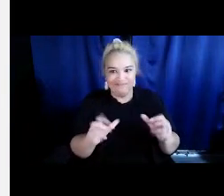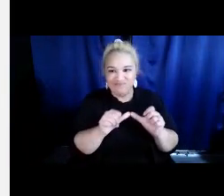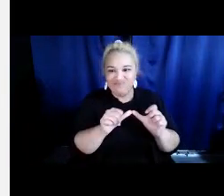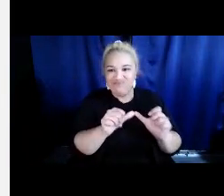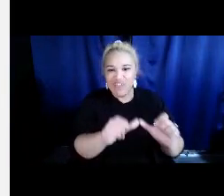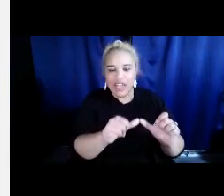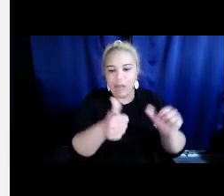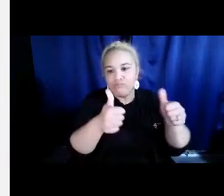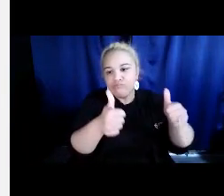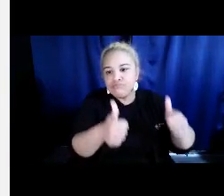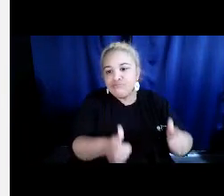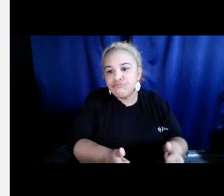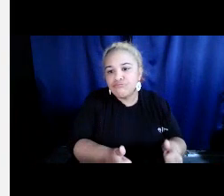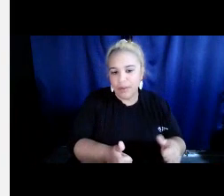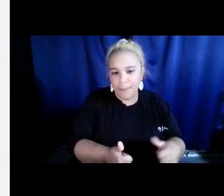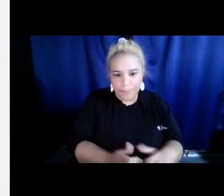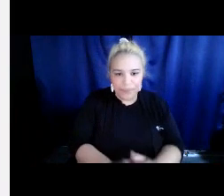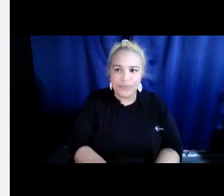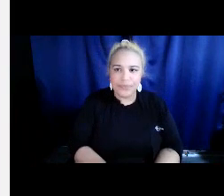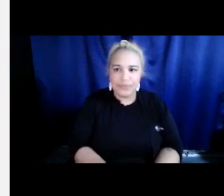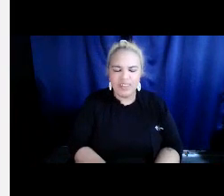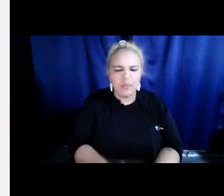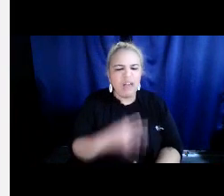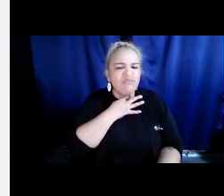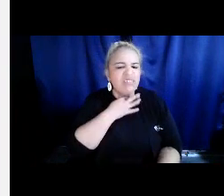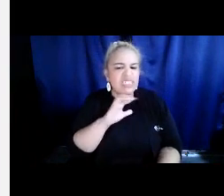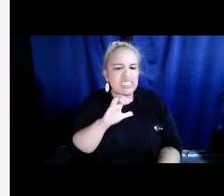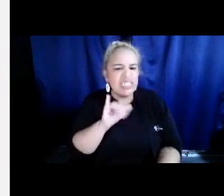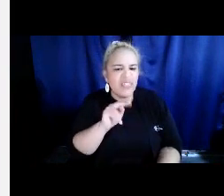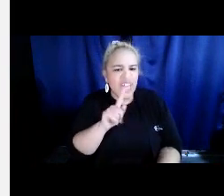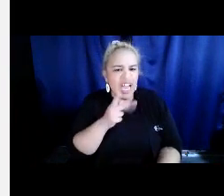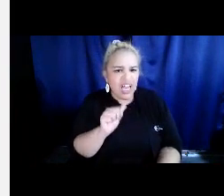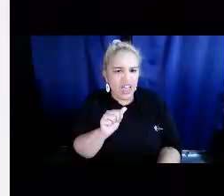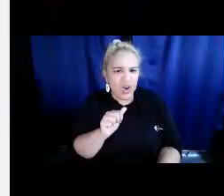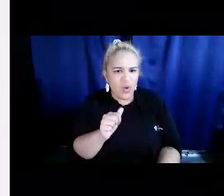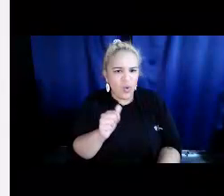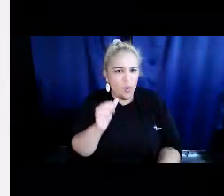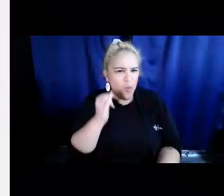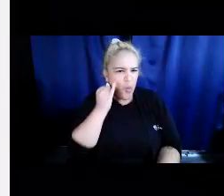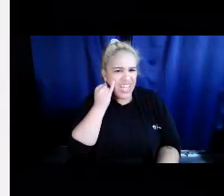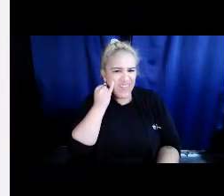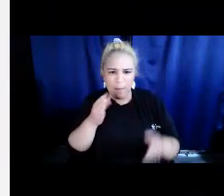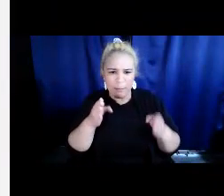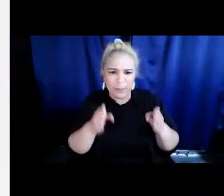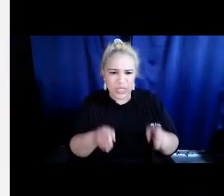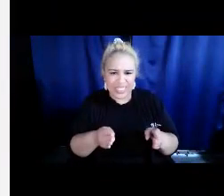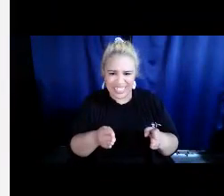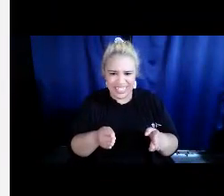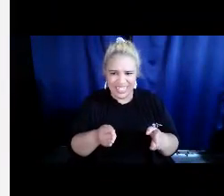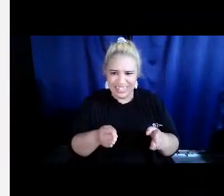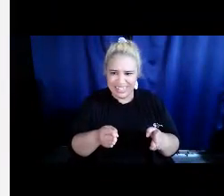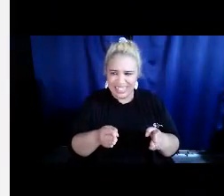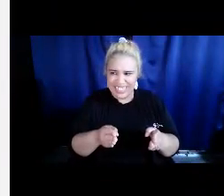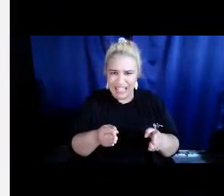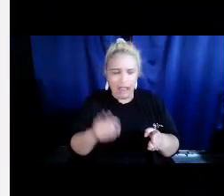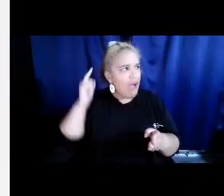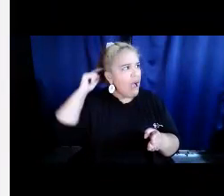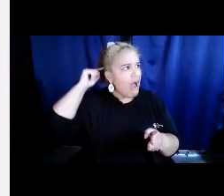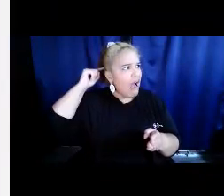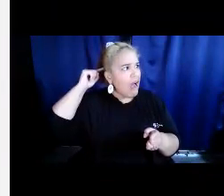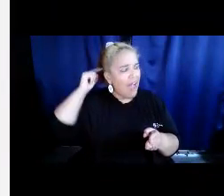sensory needs? Great question. Mobile Sensory Station provides venues with the opportunity to offer guests a